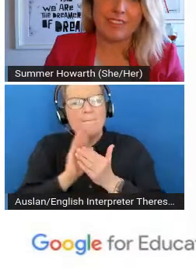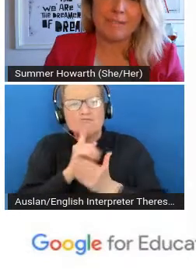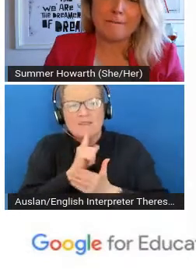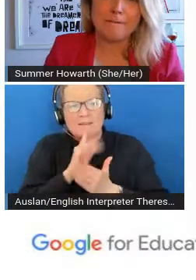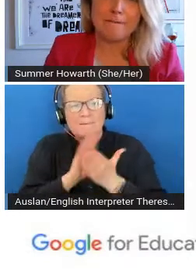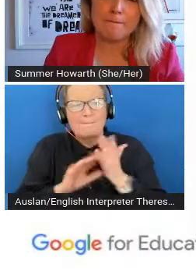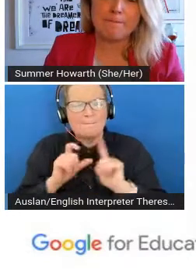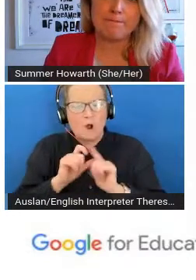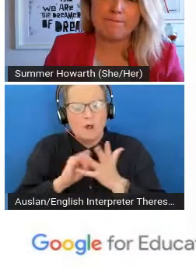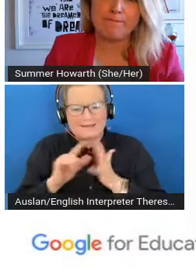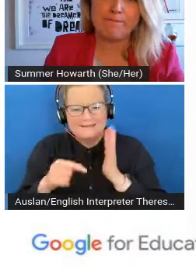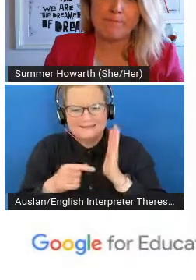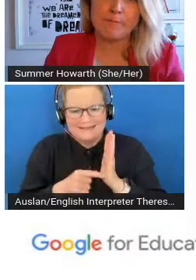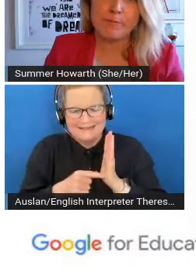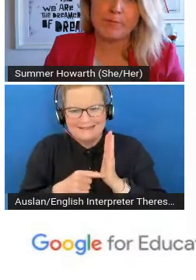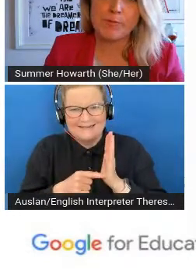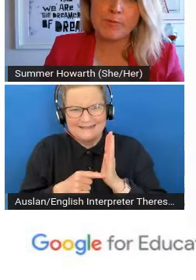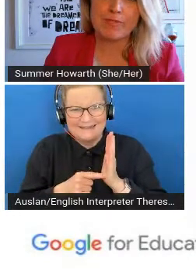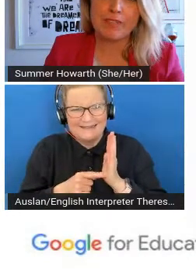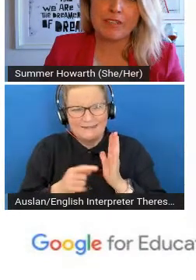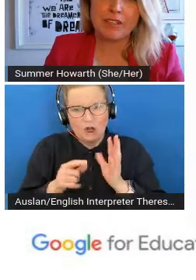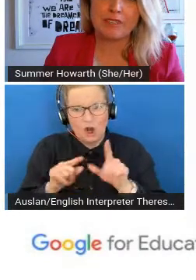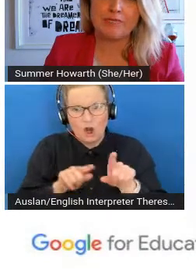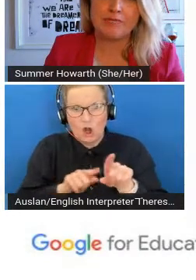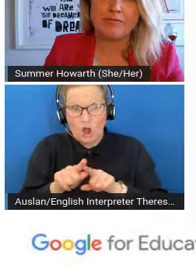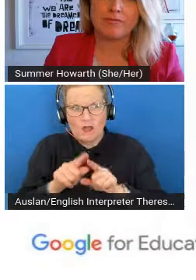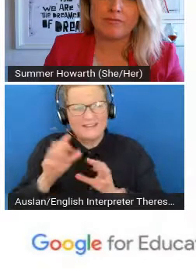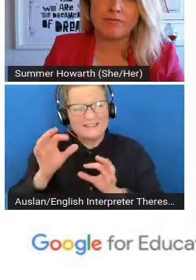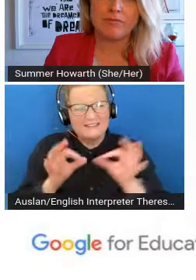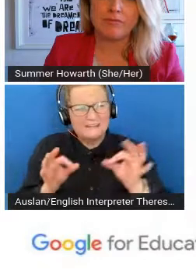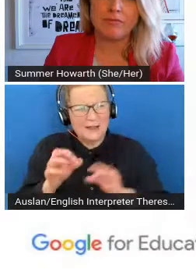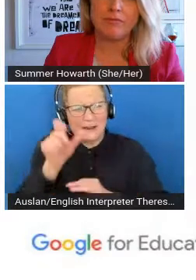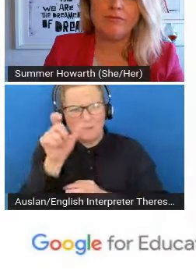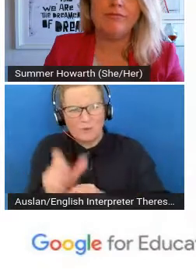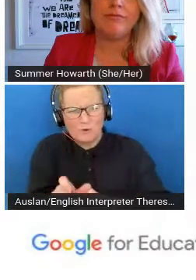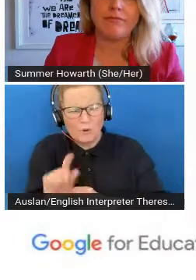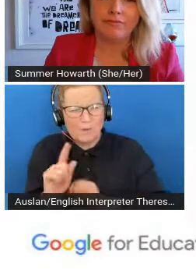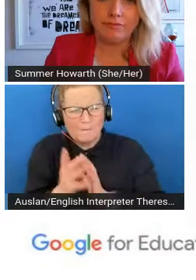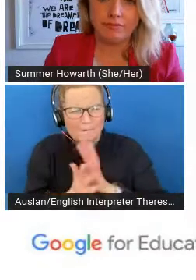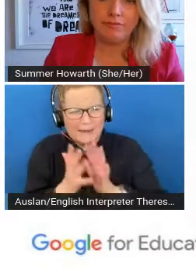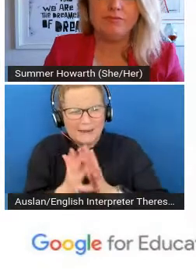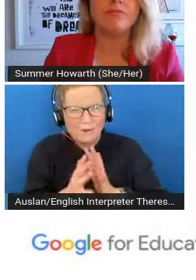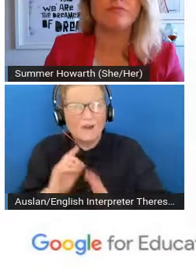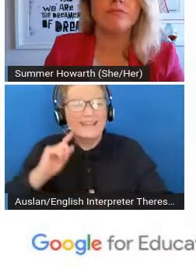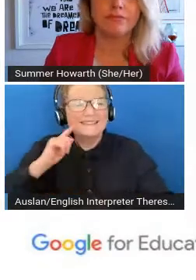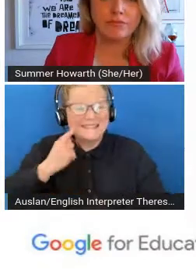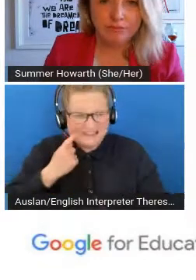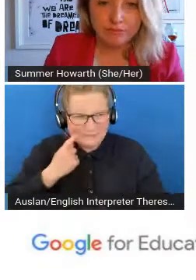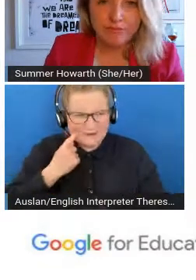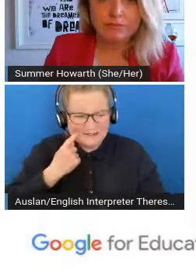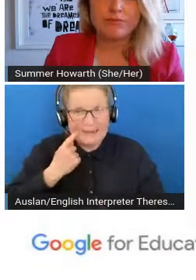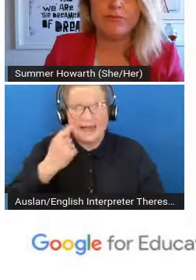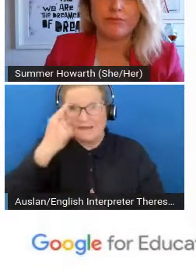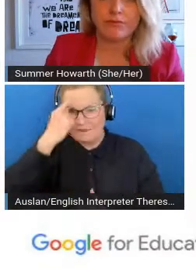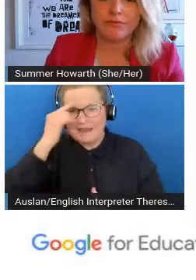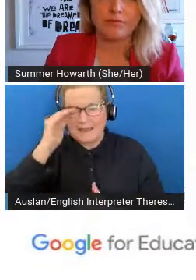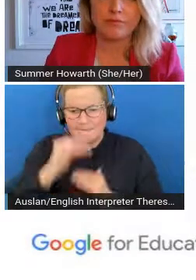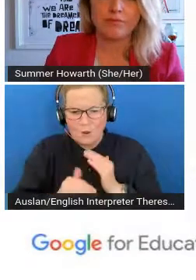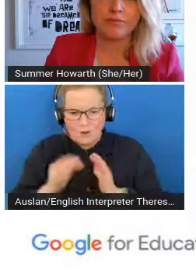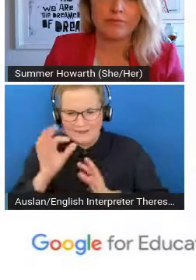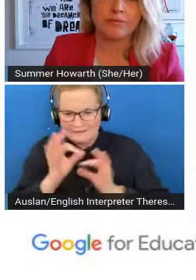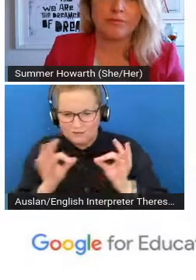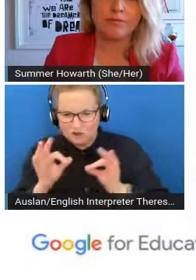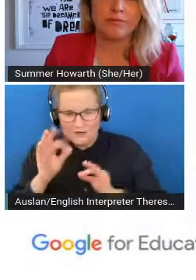your point there, by learning designer, we mean we are intentionally thinking through a designed experience, because we're